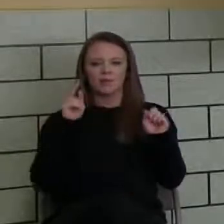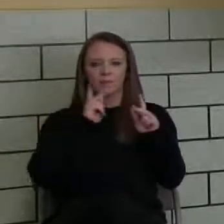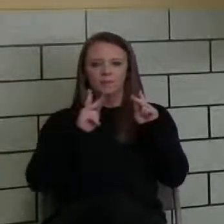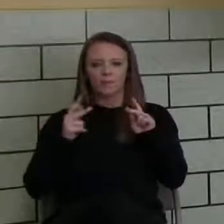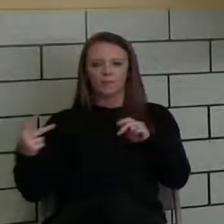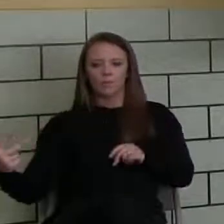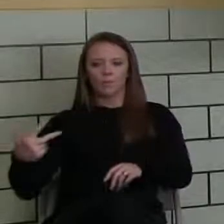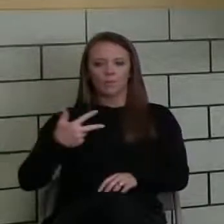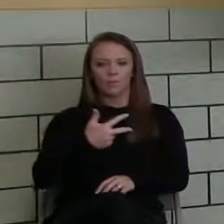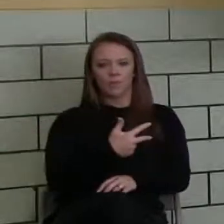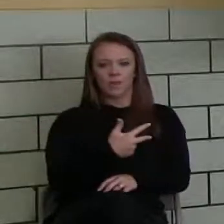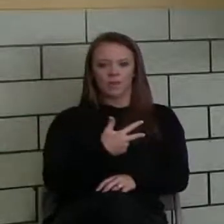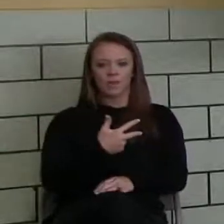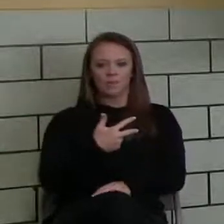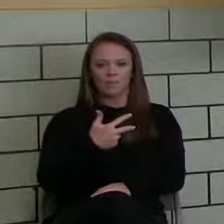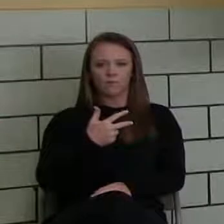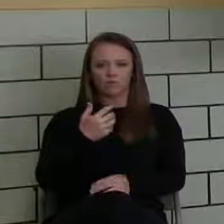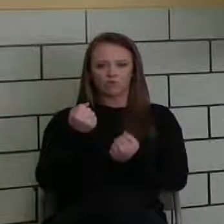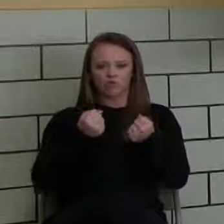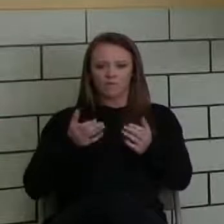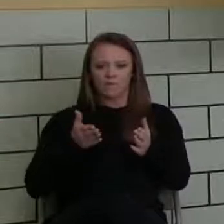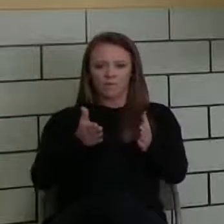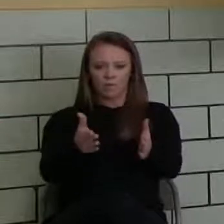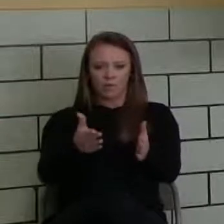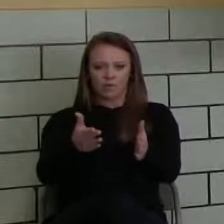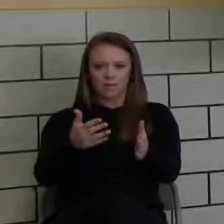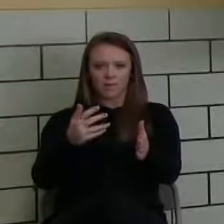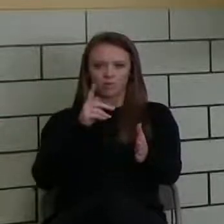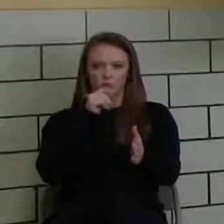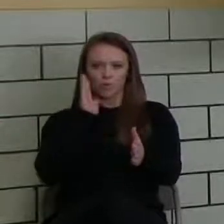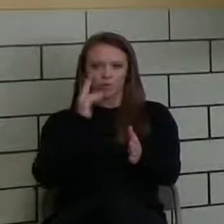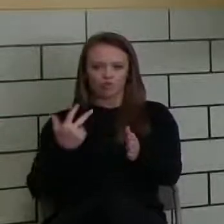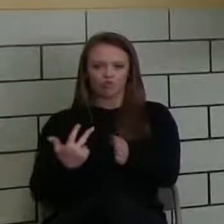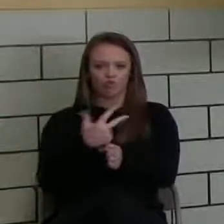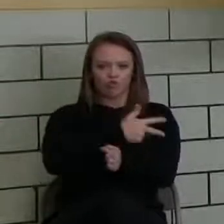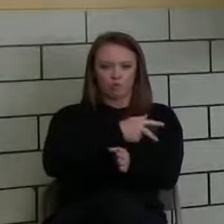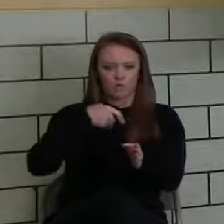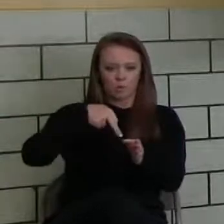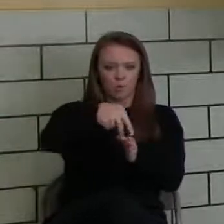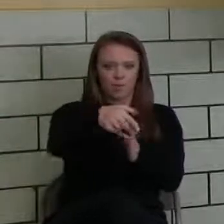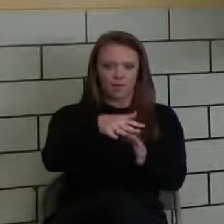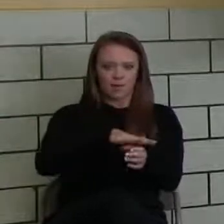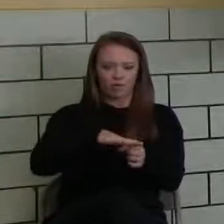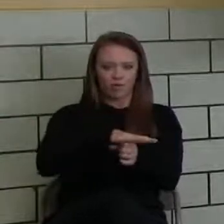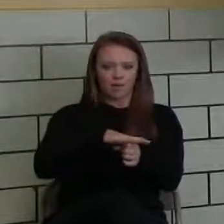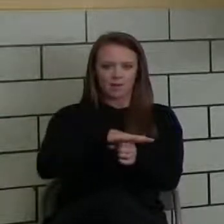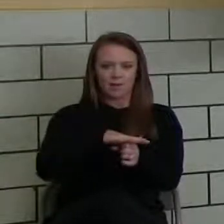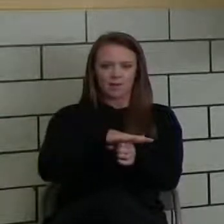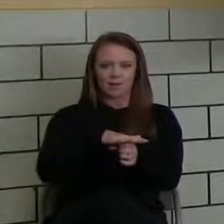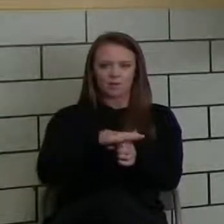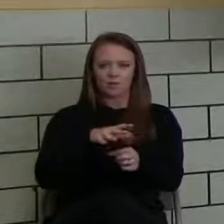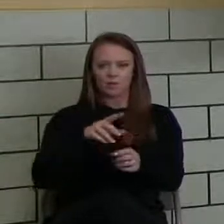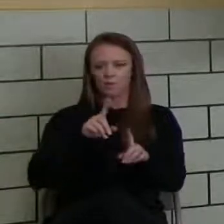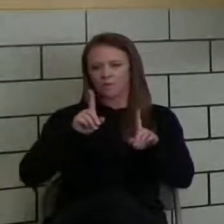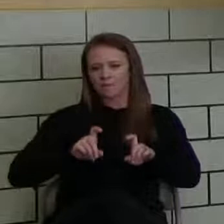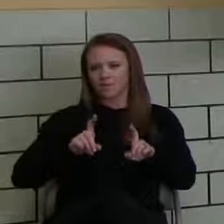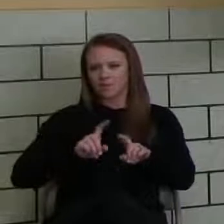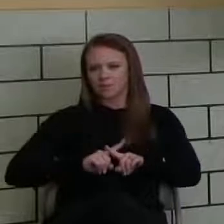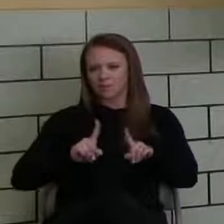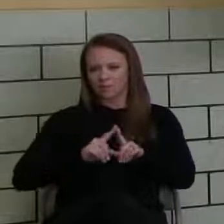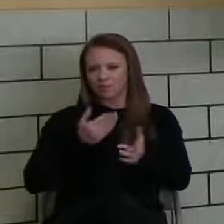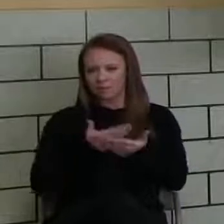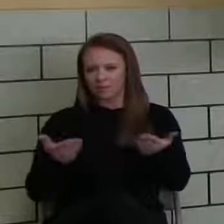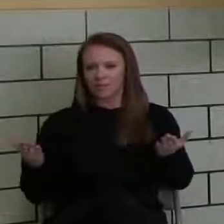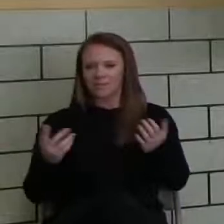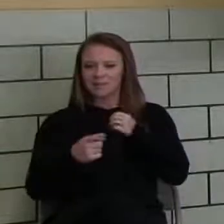zone. Thinking about those spaces as permanent parklets. We tested out temporary parklets.